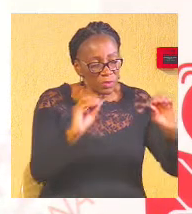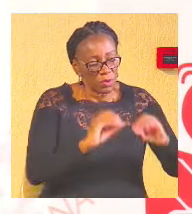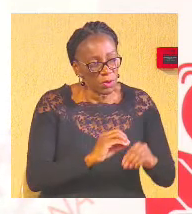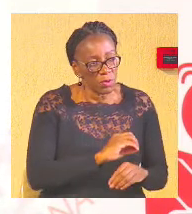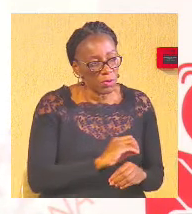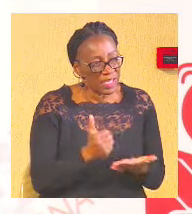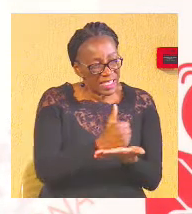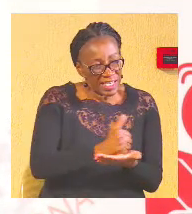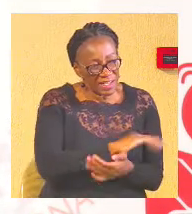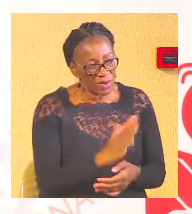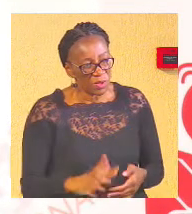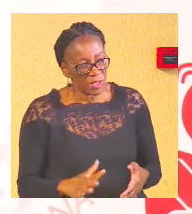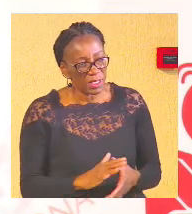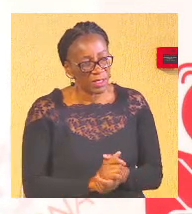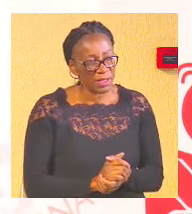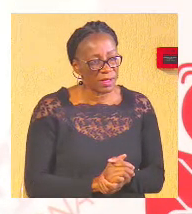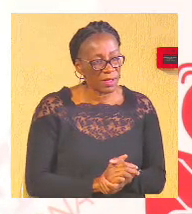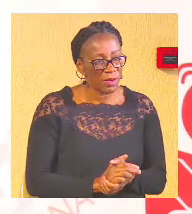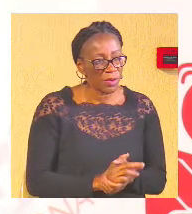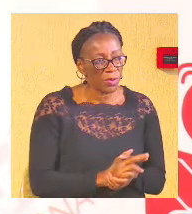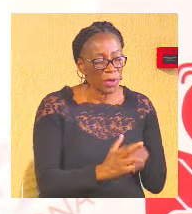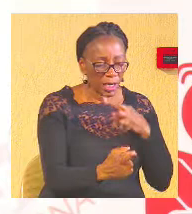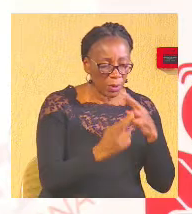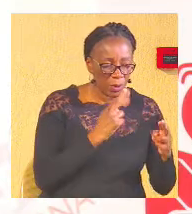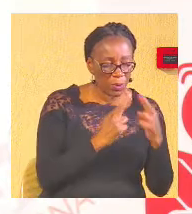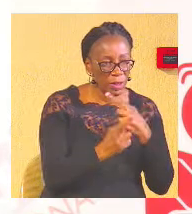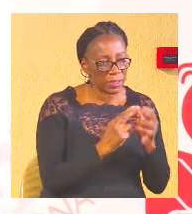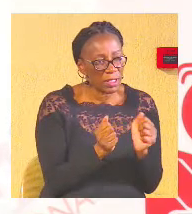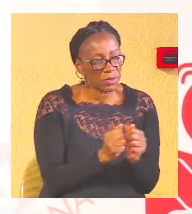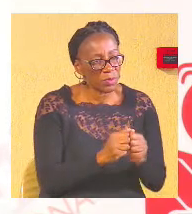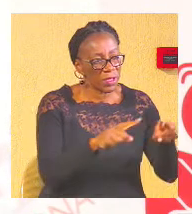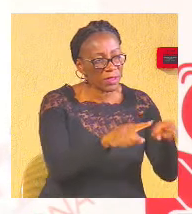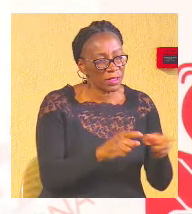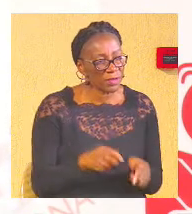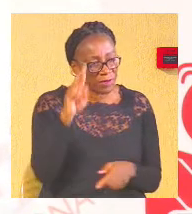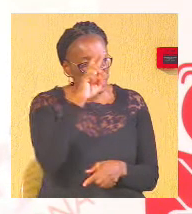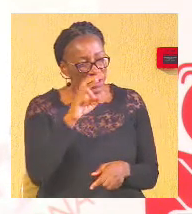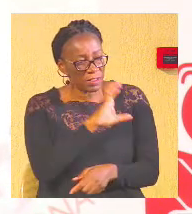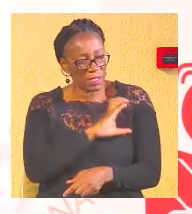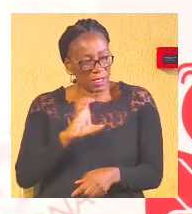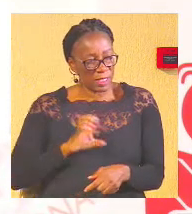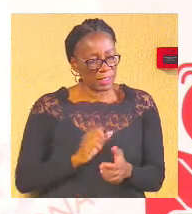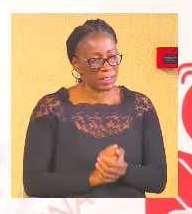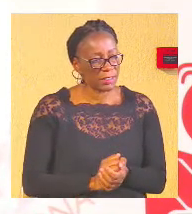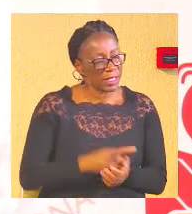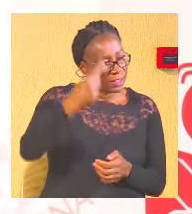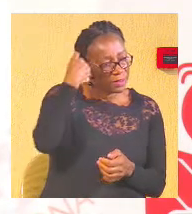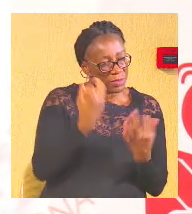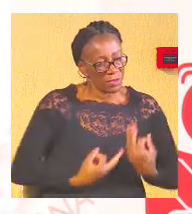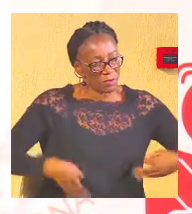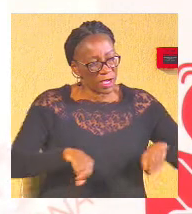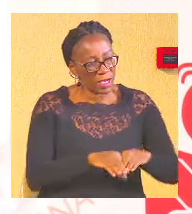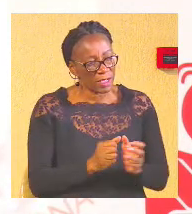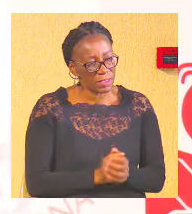we engage with the various regional council and the Ministry of Agriculture in the provision of boreholes. So that has always